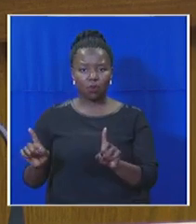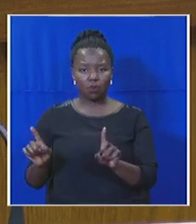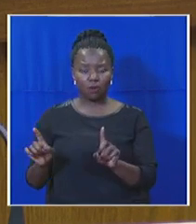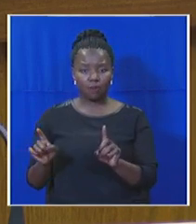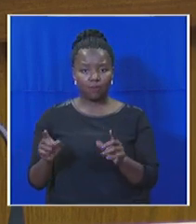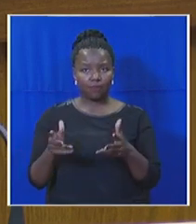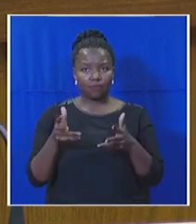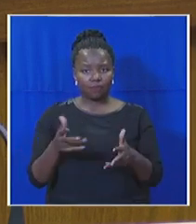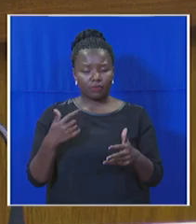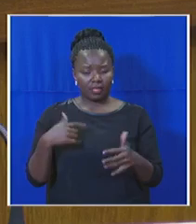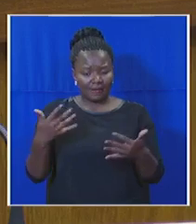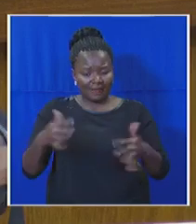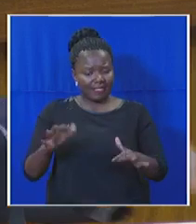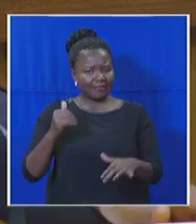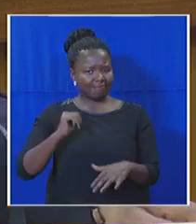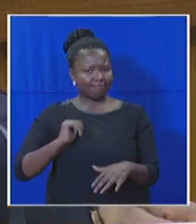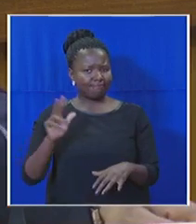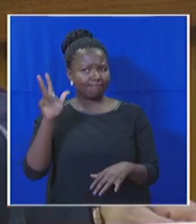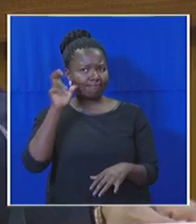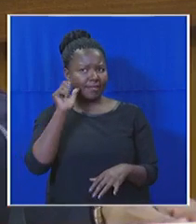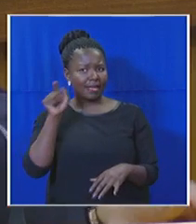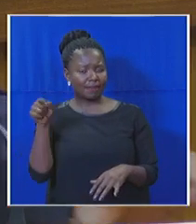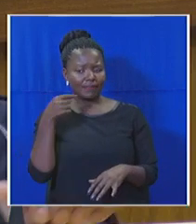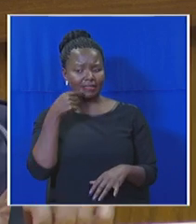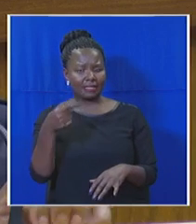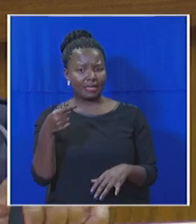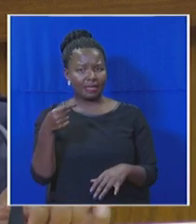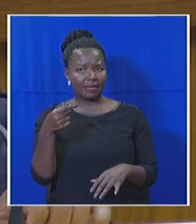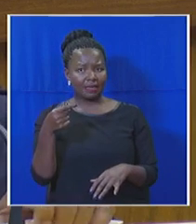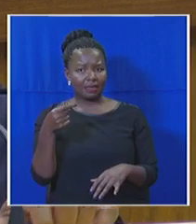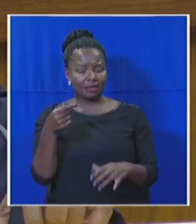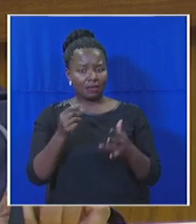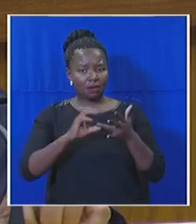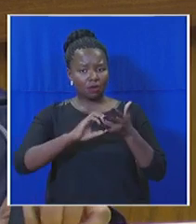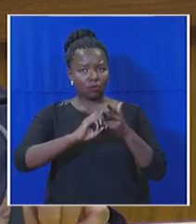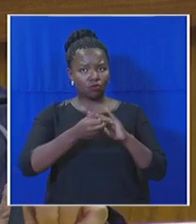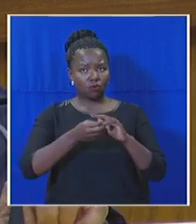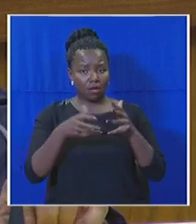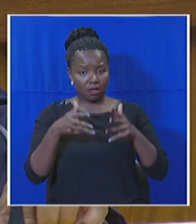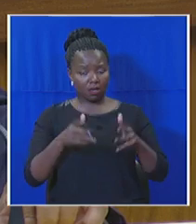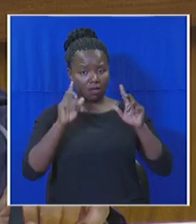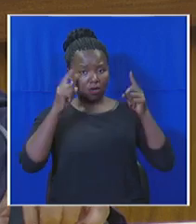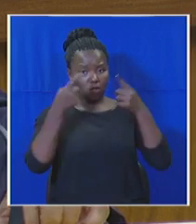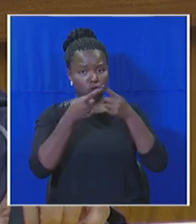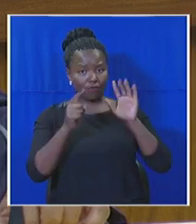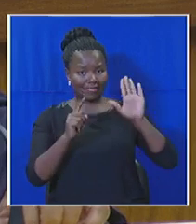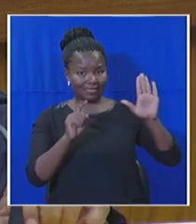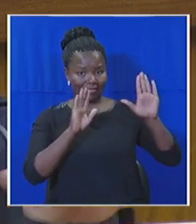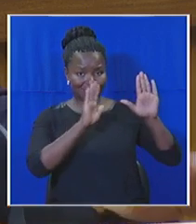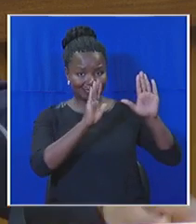as I've just read it, it talks about balancing the autonomy and the